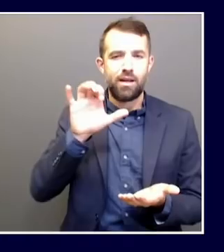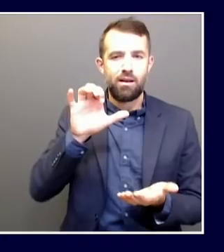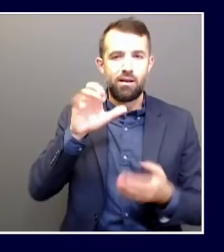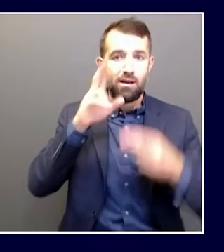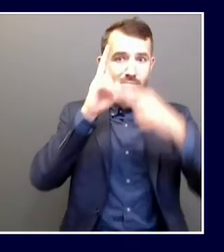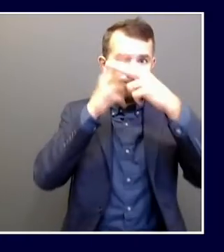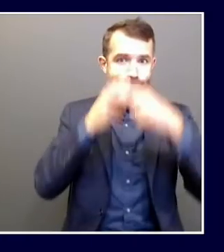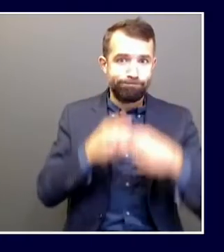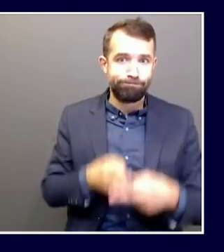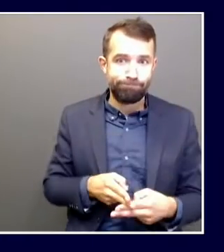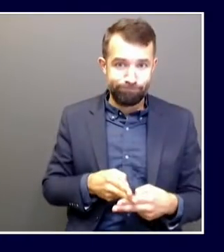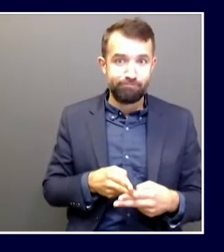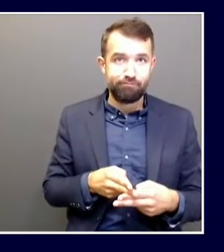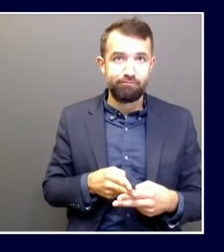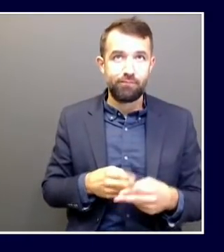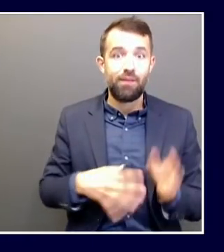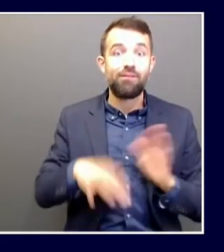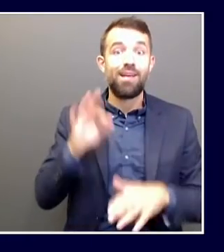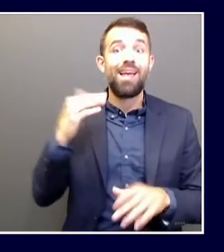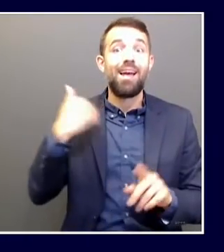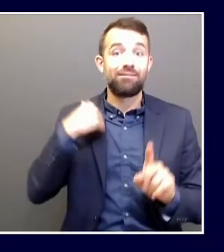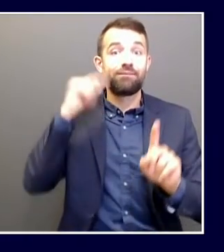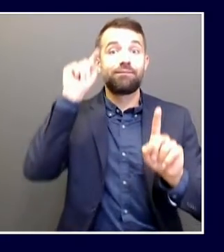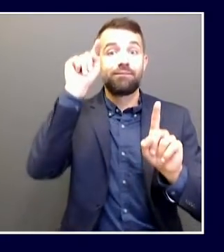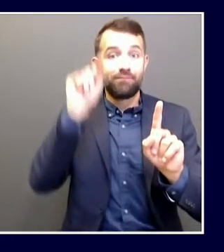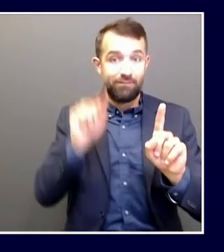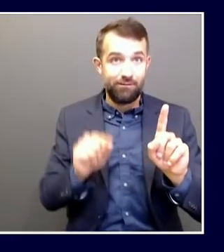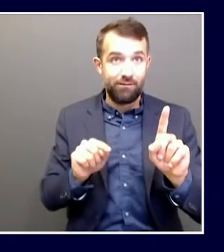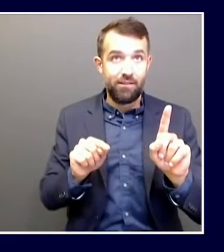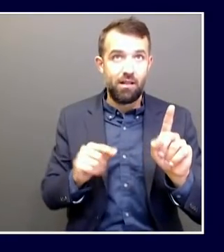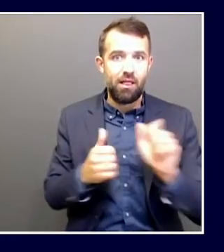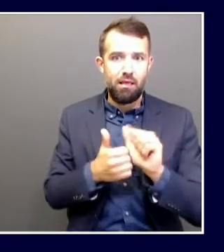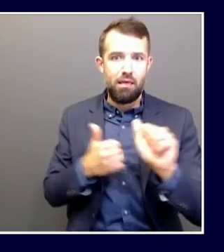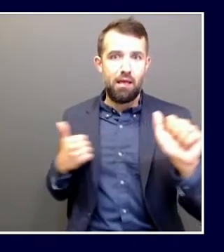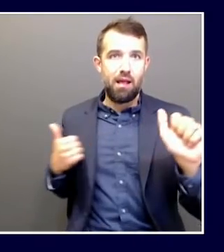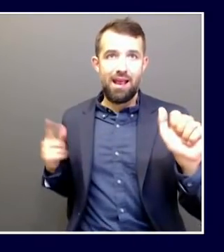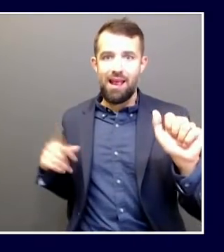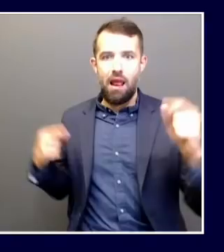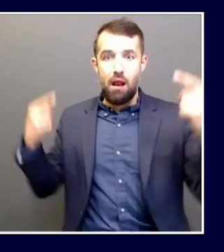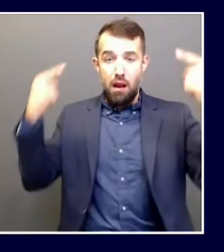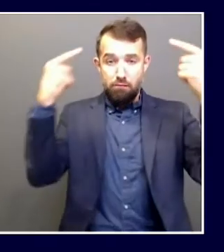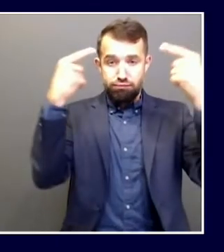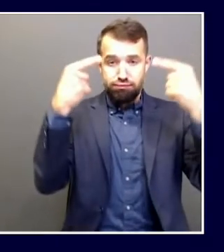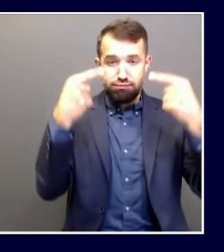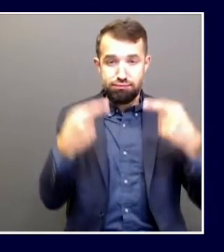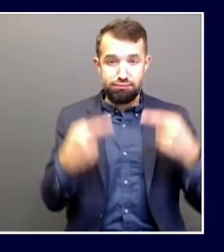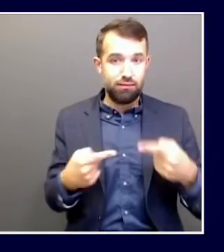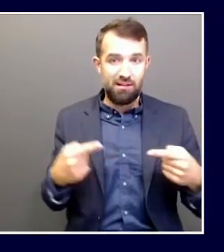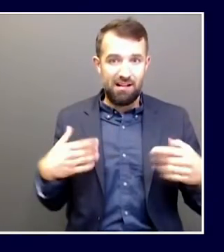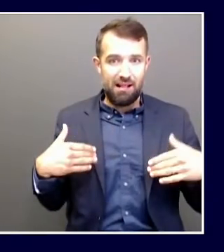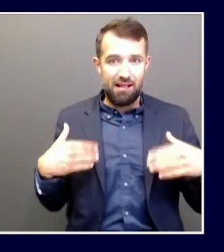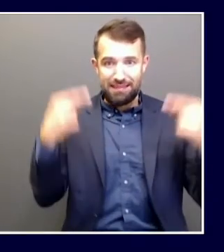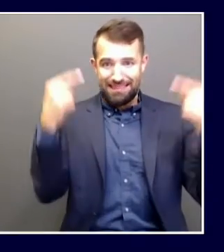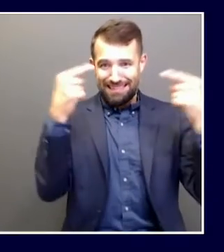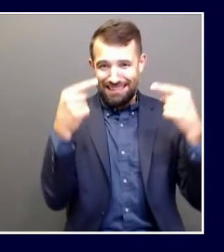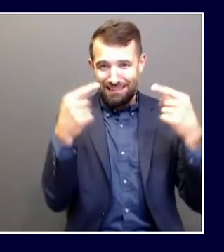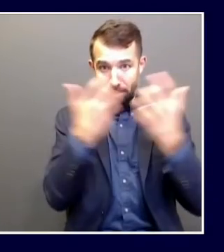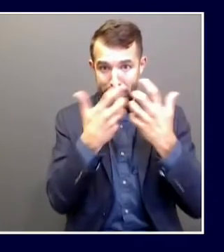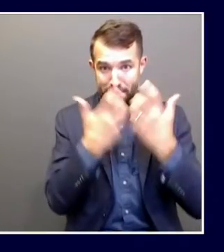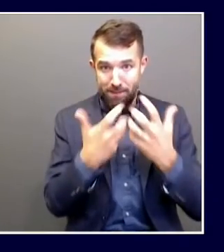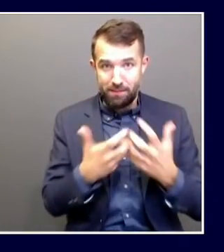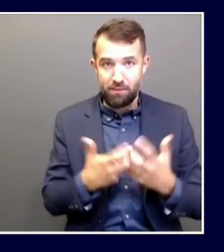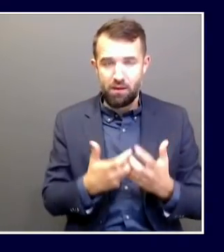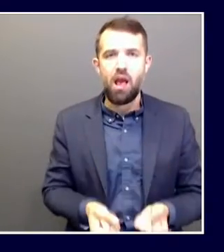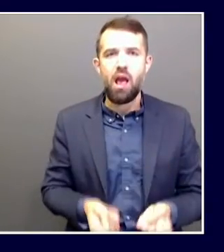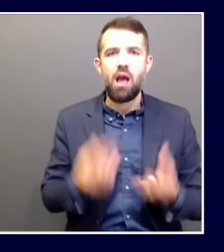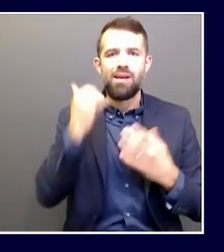positive test results are typically coming in on a daily basis, and kind of shed light on what that tells you about where we are